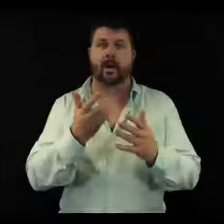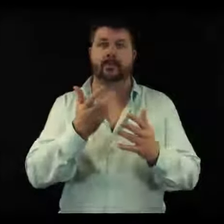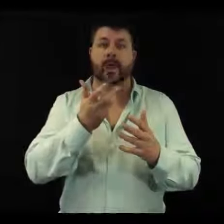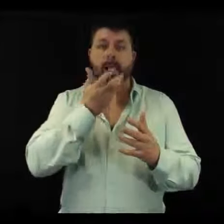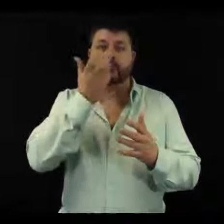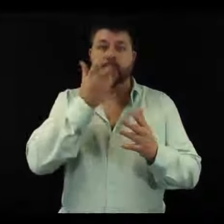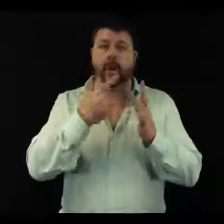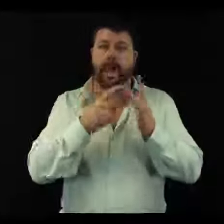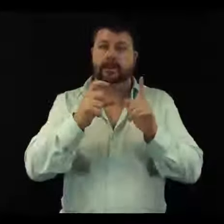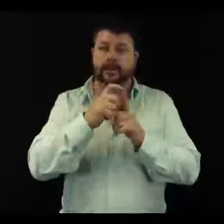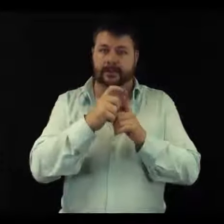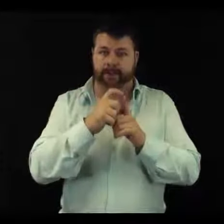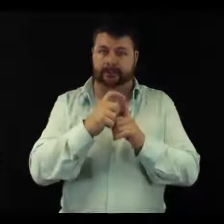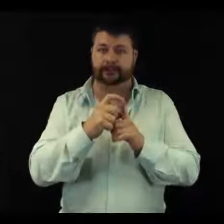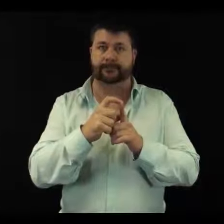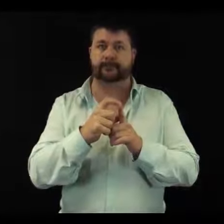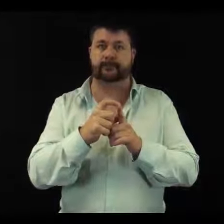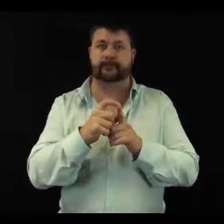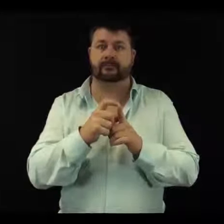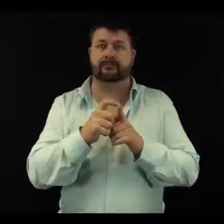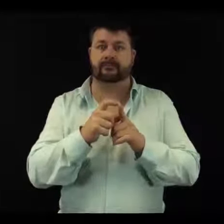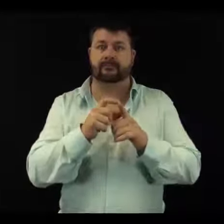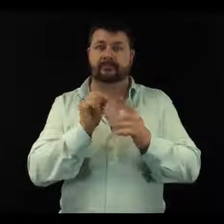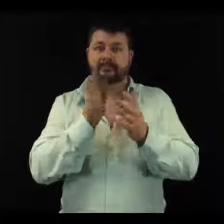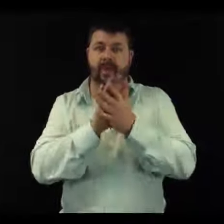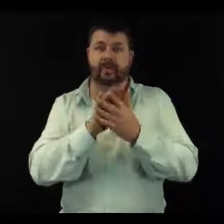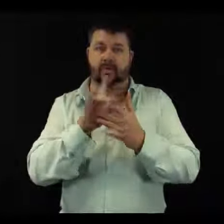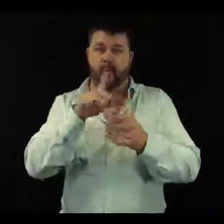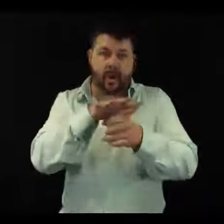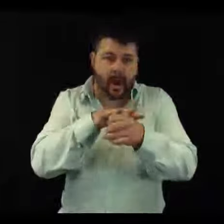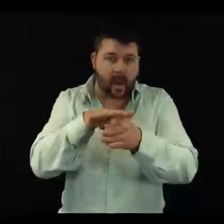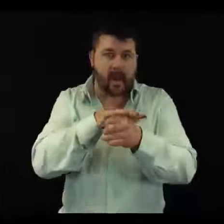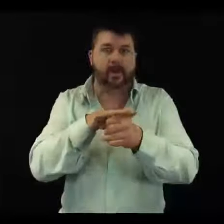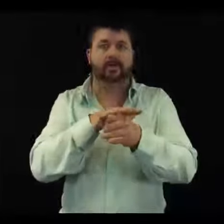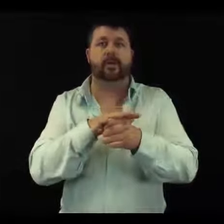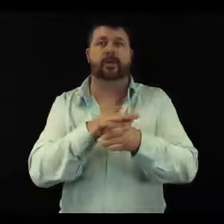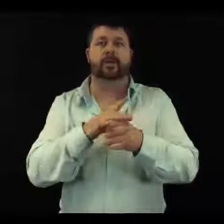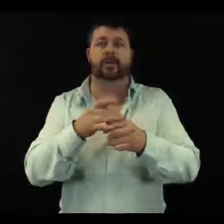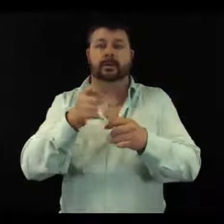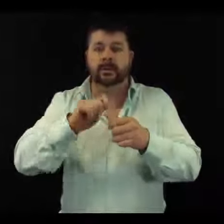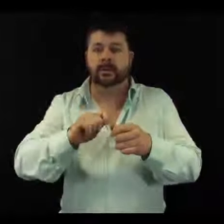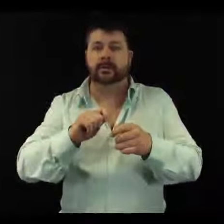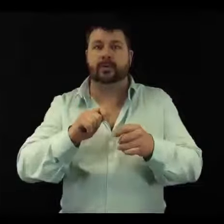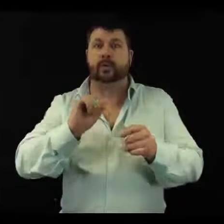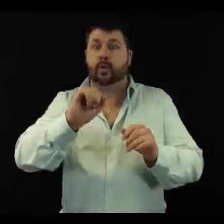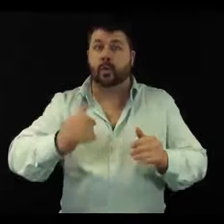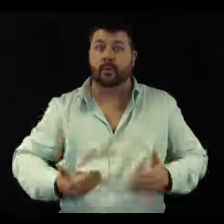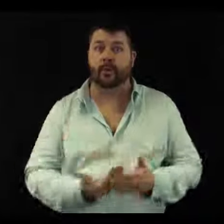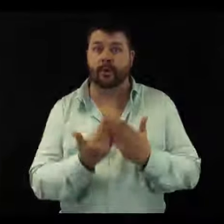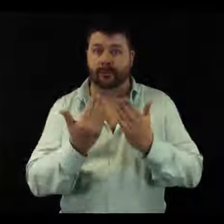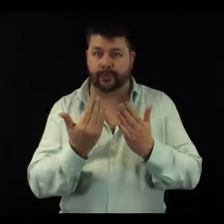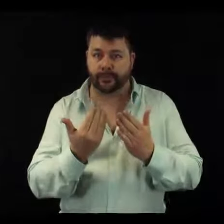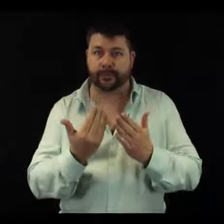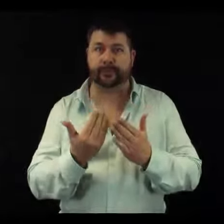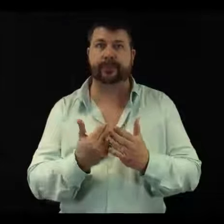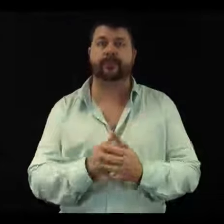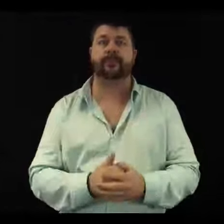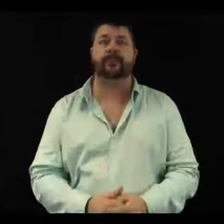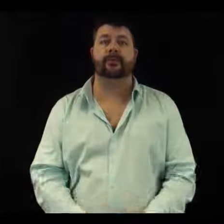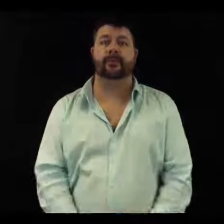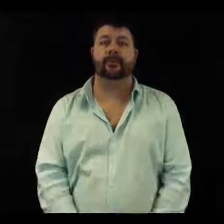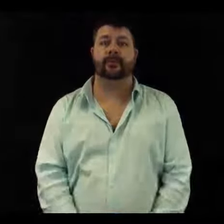on iCloud, then tap on Get a Free Apple ID. This will end up giving us an email address ending